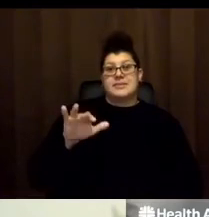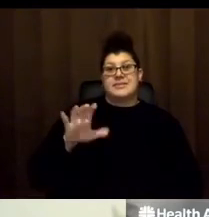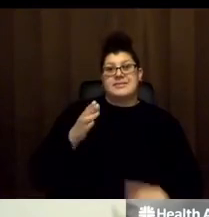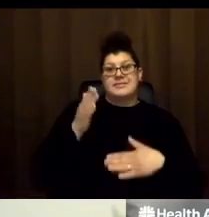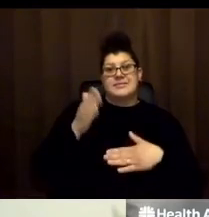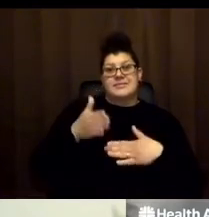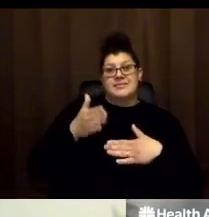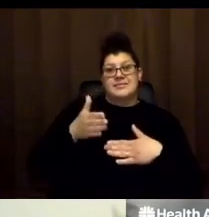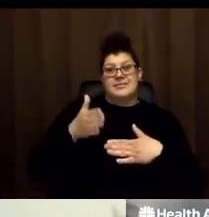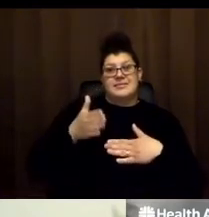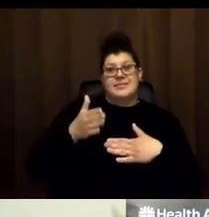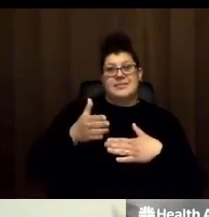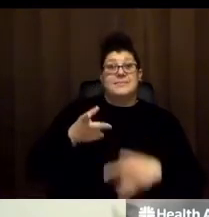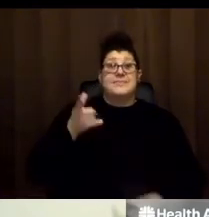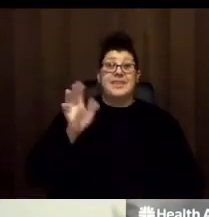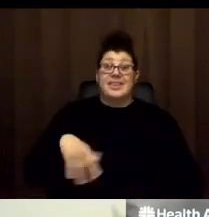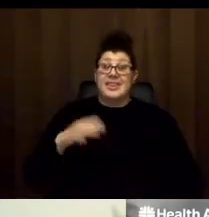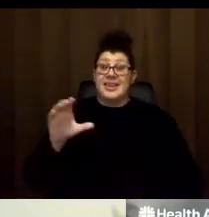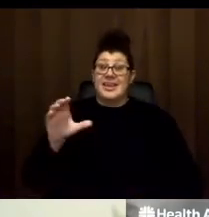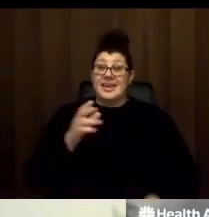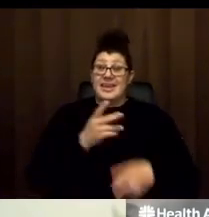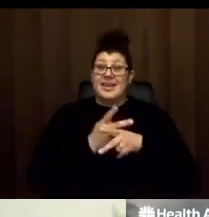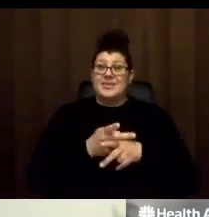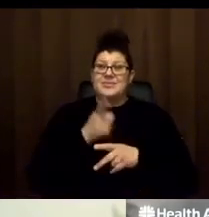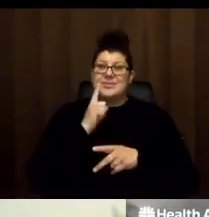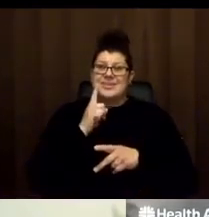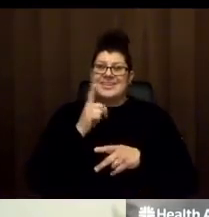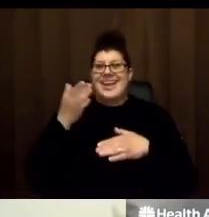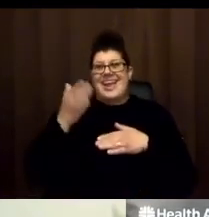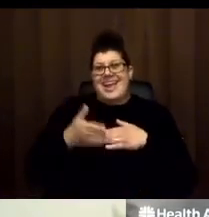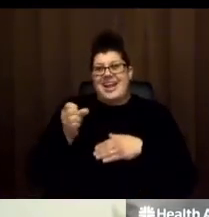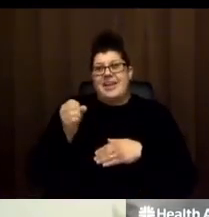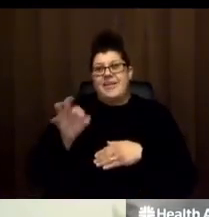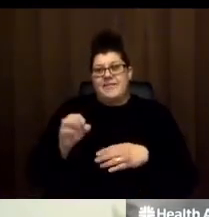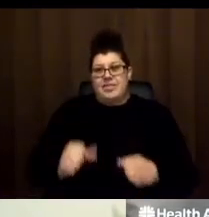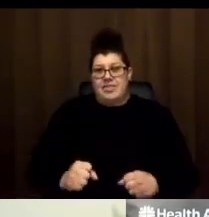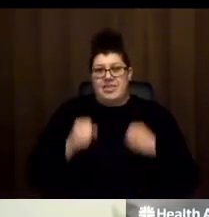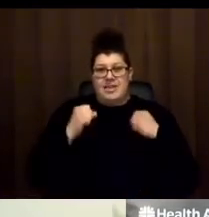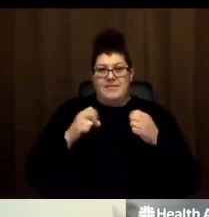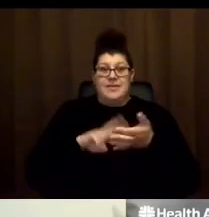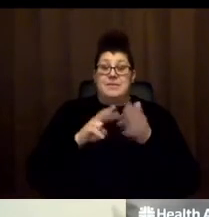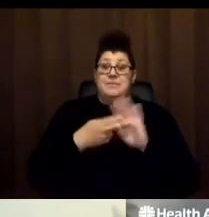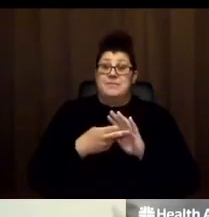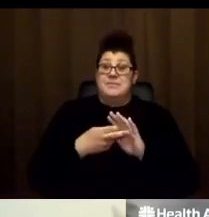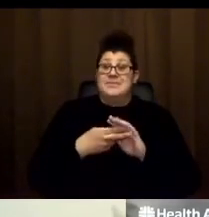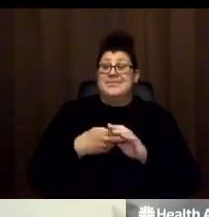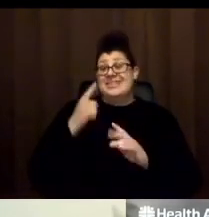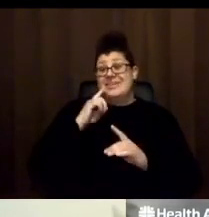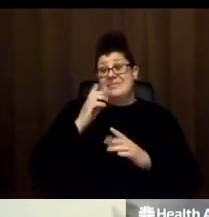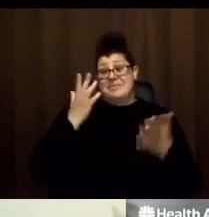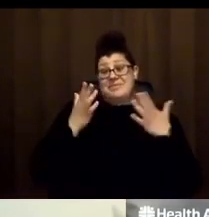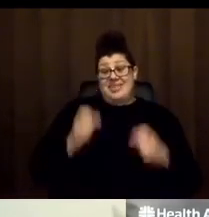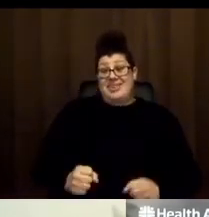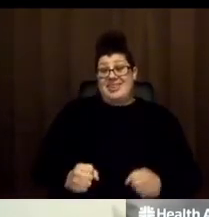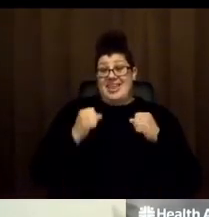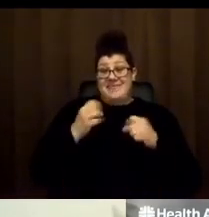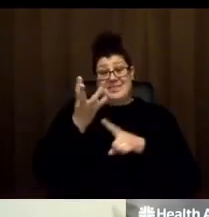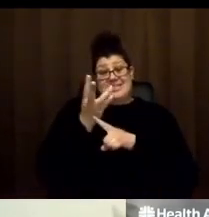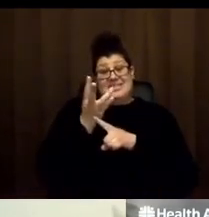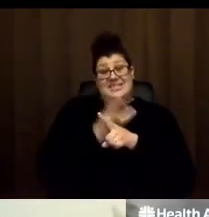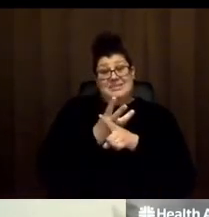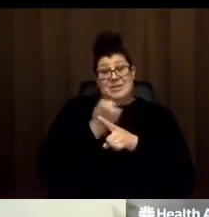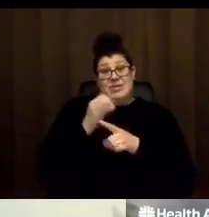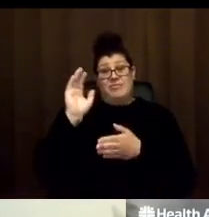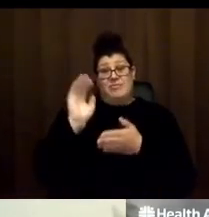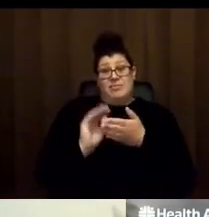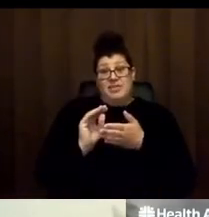Hospice care is typically considered end-of-life care when a patient is expected to live 6 months or less. Care